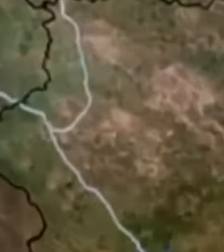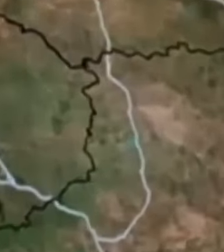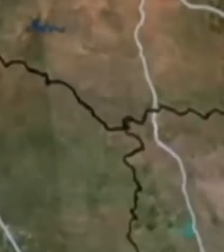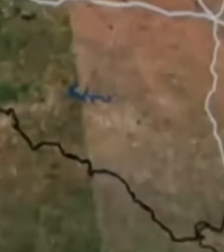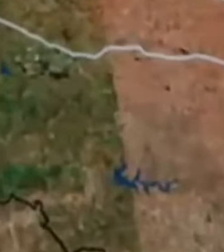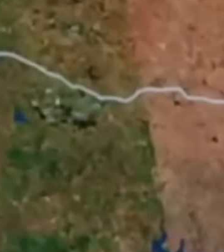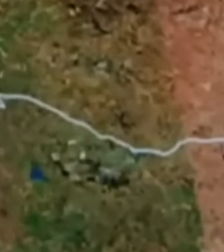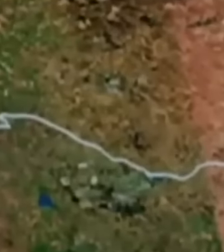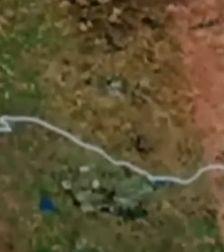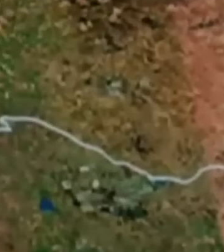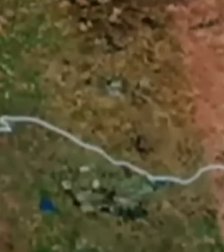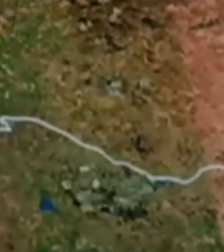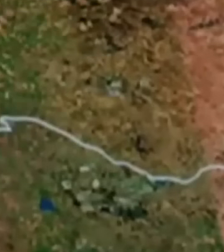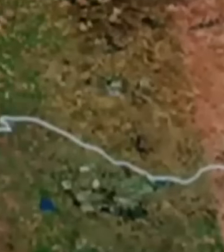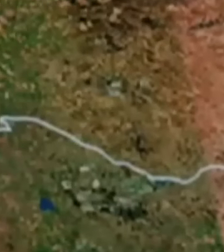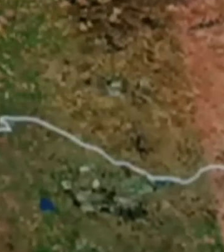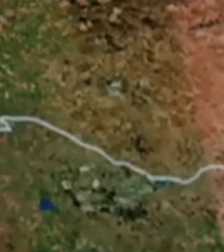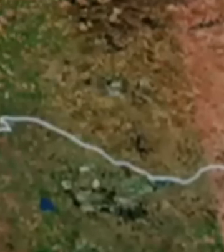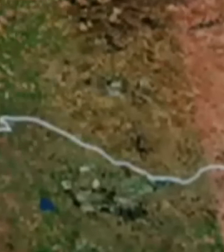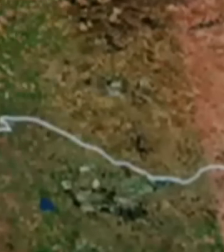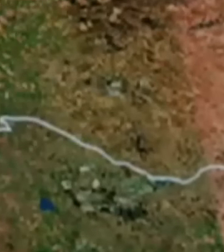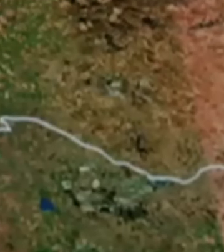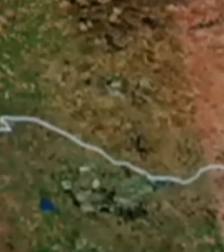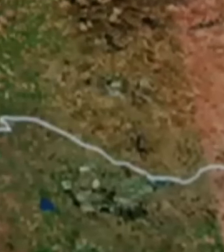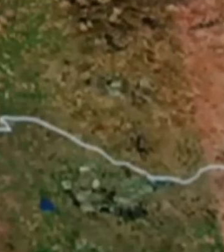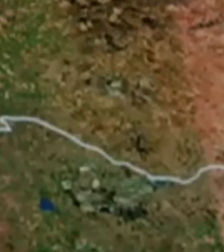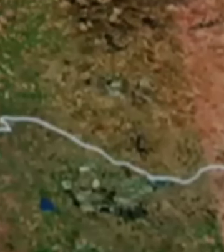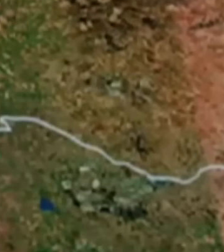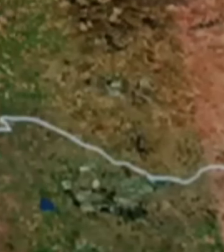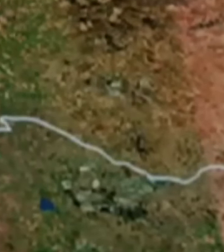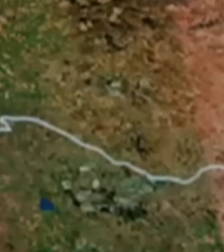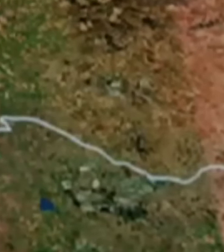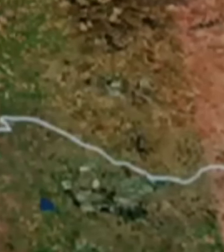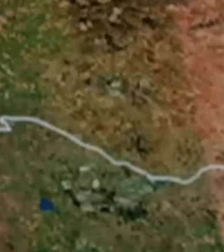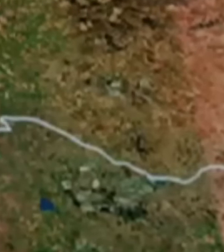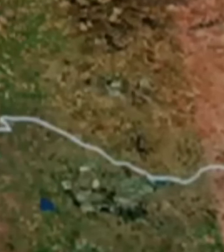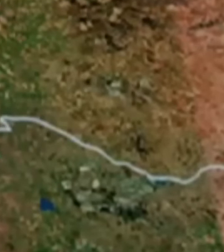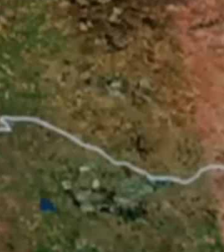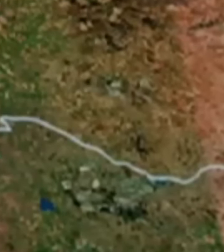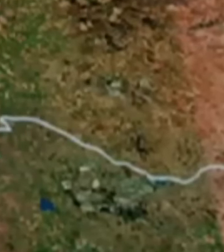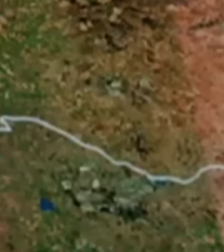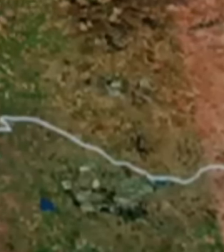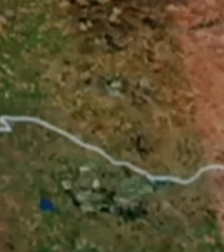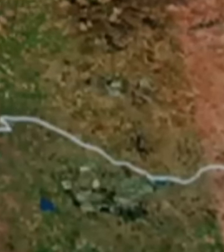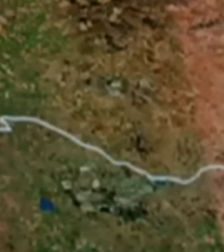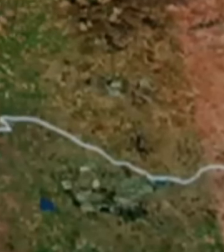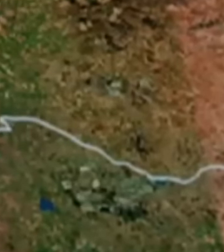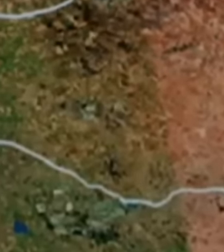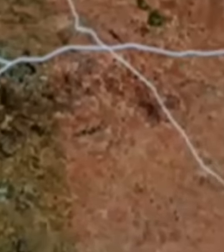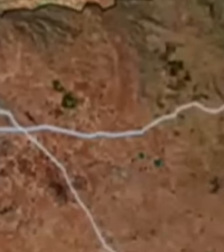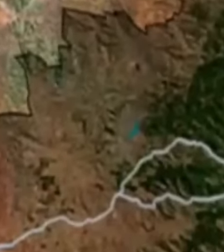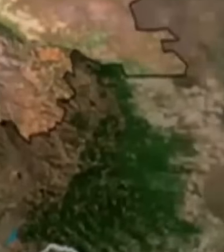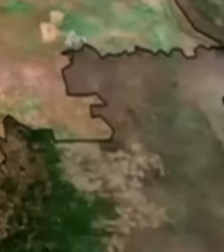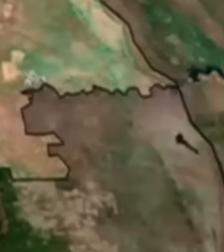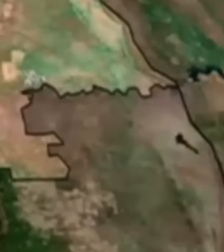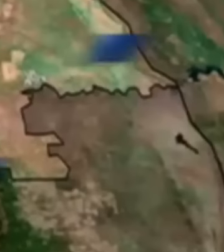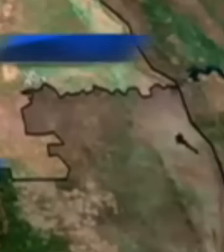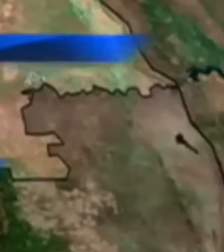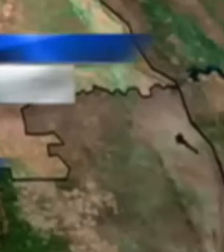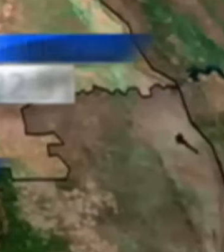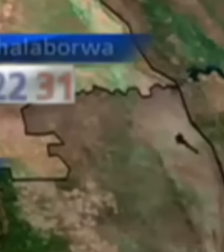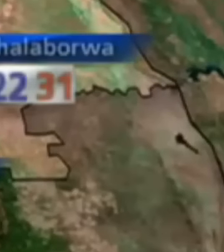sa motho ha re shebile boholo ba Gauteng ho hlokomela ho tla hlophole ka mafatsane a jeteng ala duma Pretoria Johannesburg di krati tla fitla fela o mashome a mapedi a metso